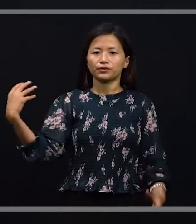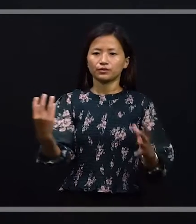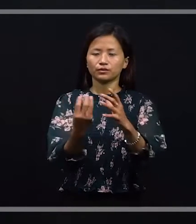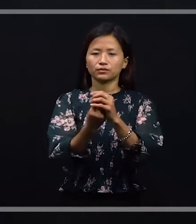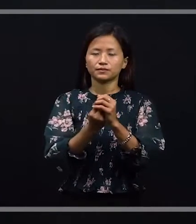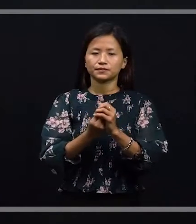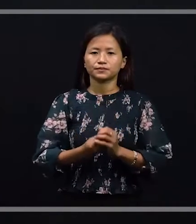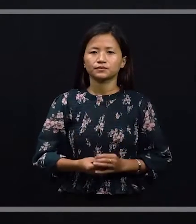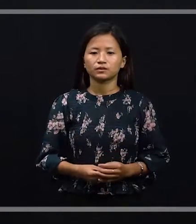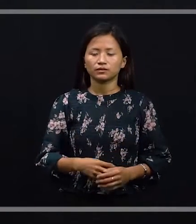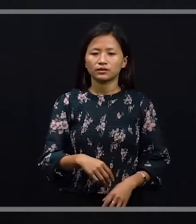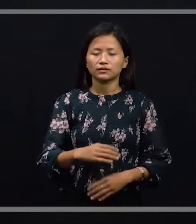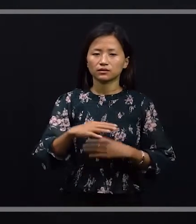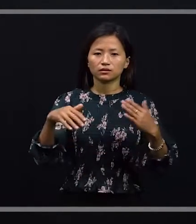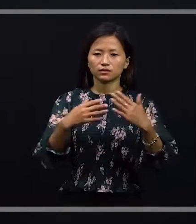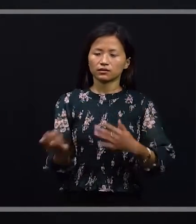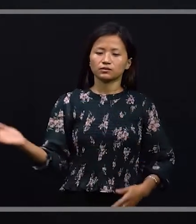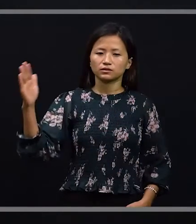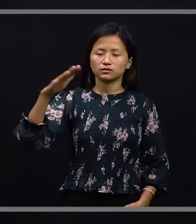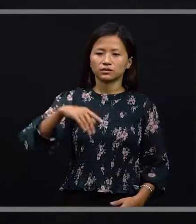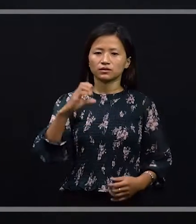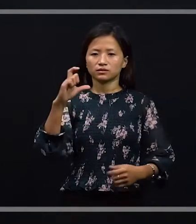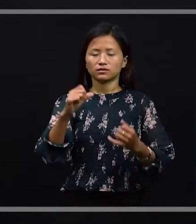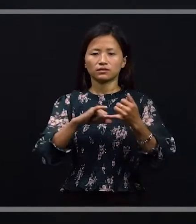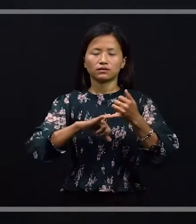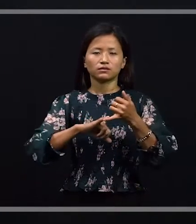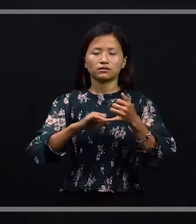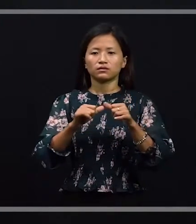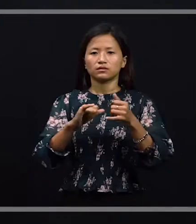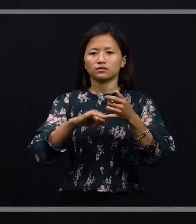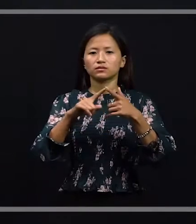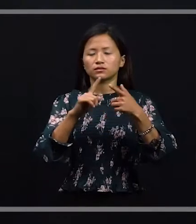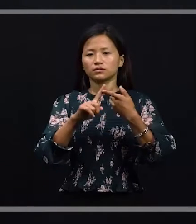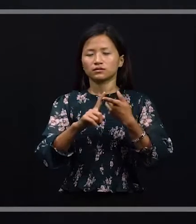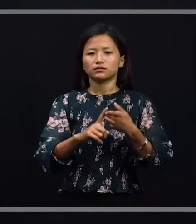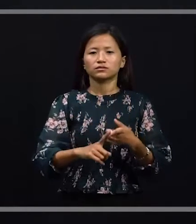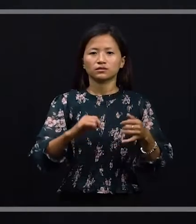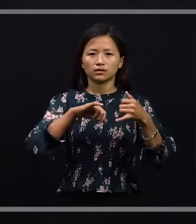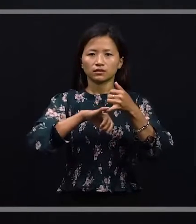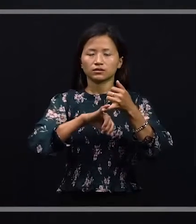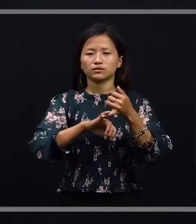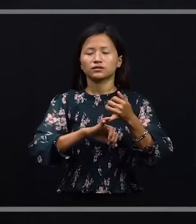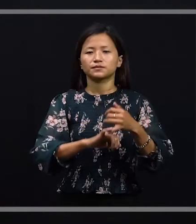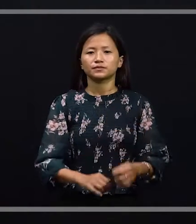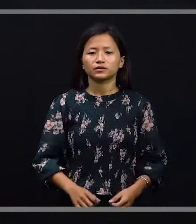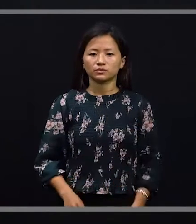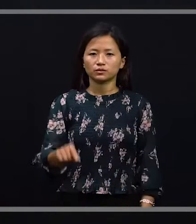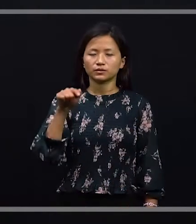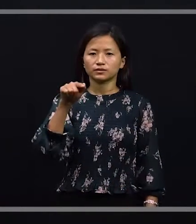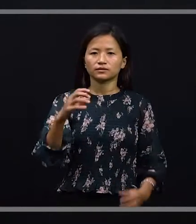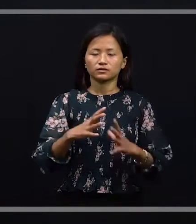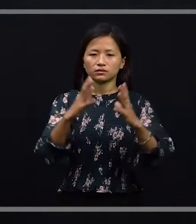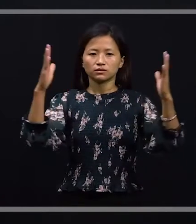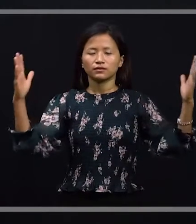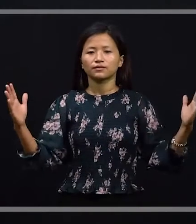beliefs, and they also have to do so many there were so many regulations, there were so many guidelines. In so for